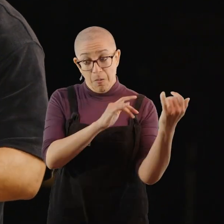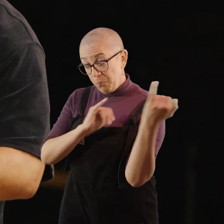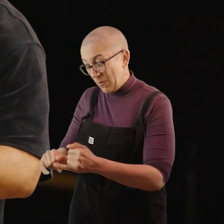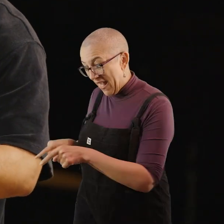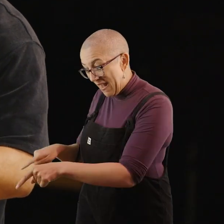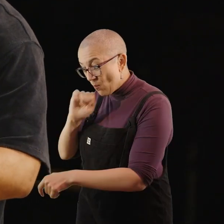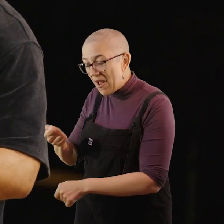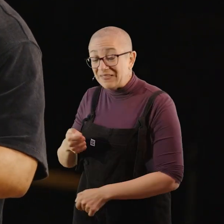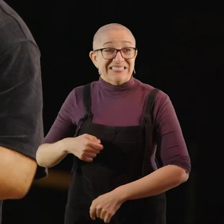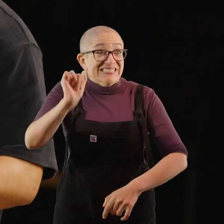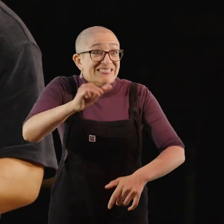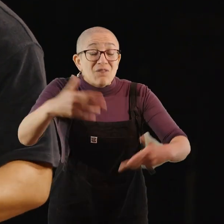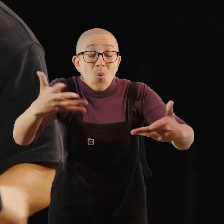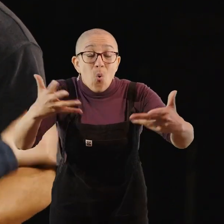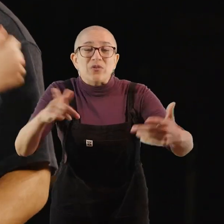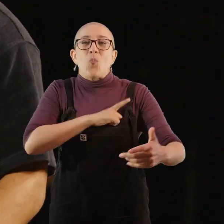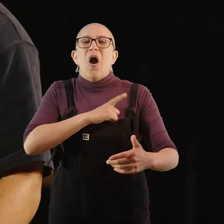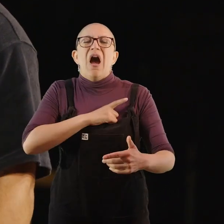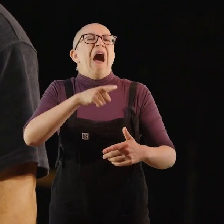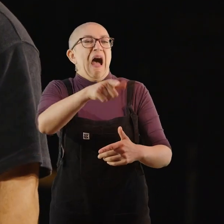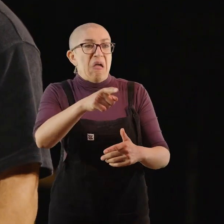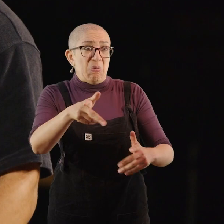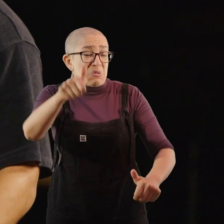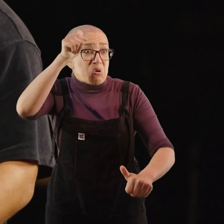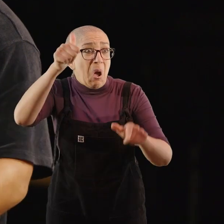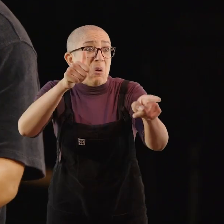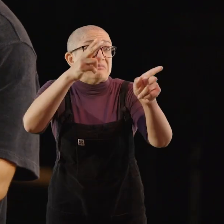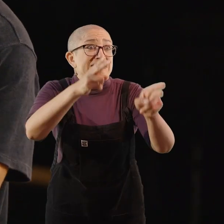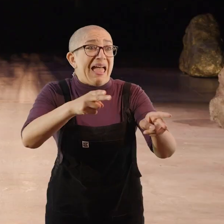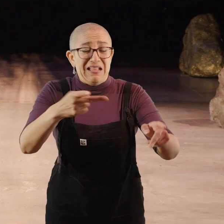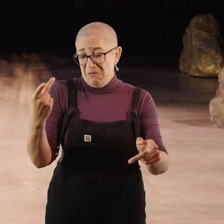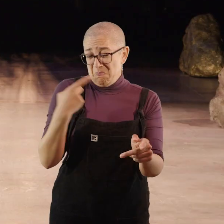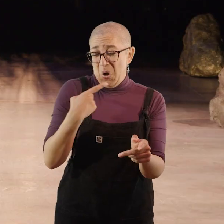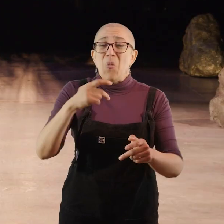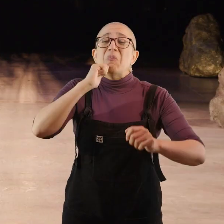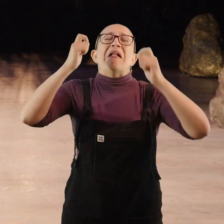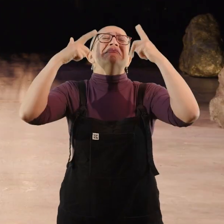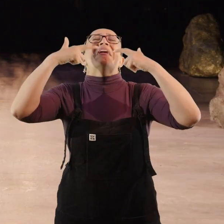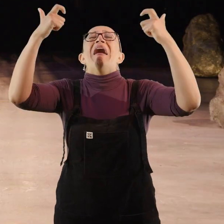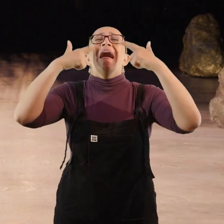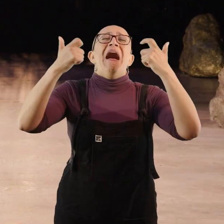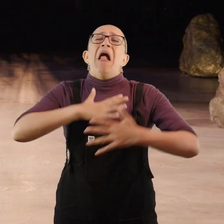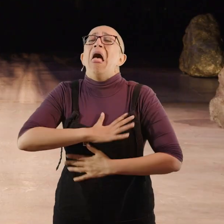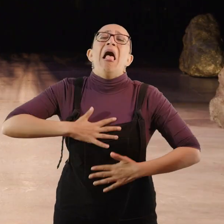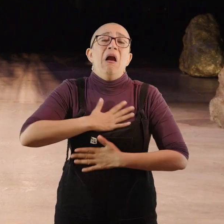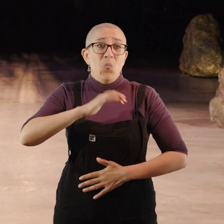dares receive it other, as we shall make her grief and clamour roar upon her death?